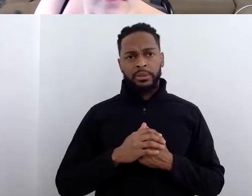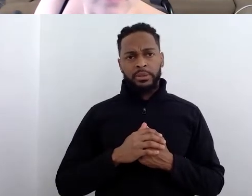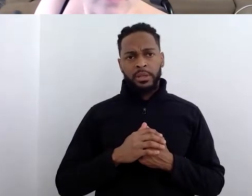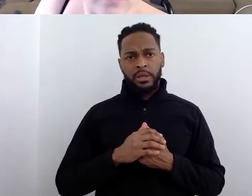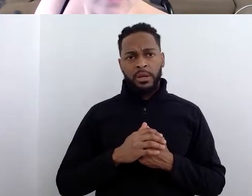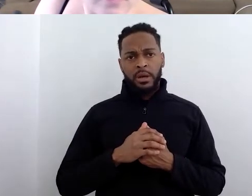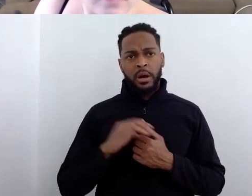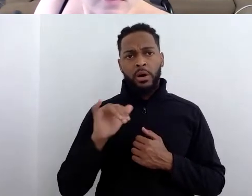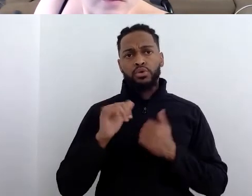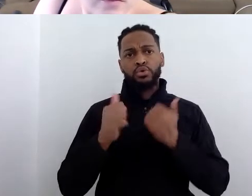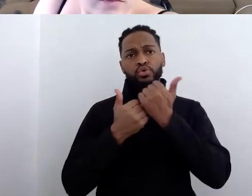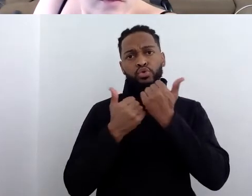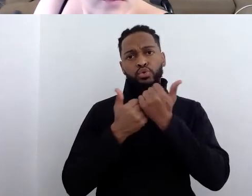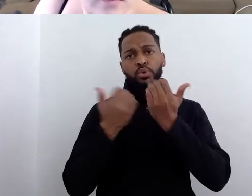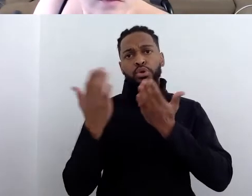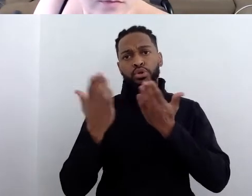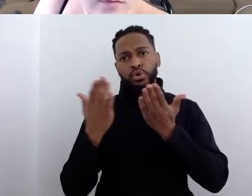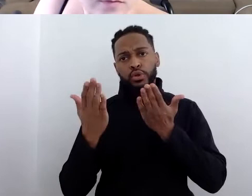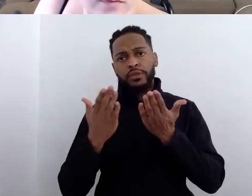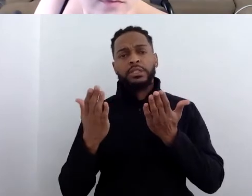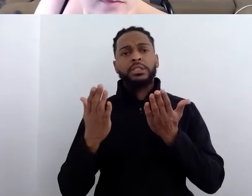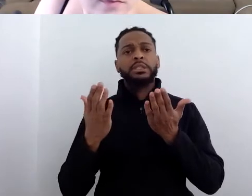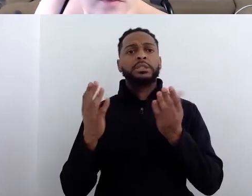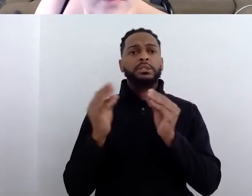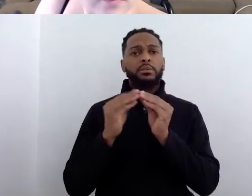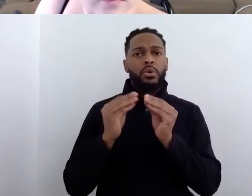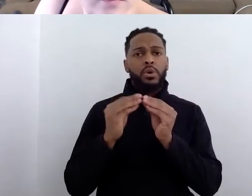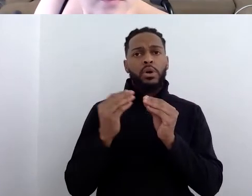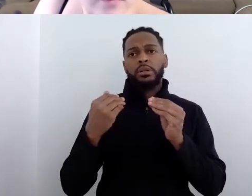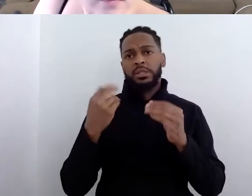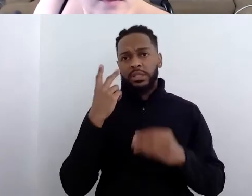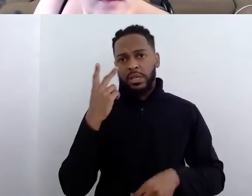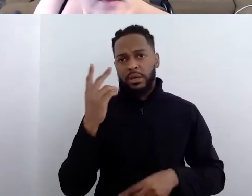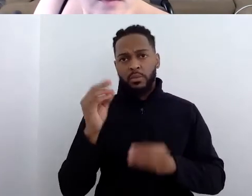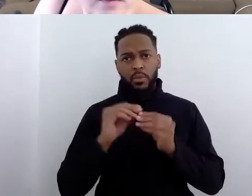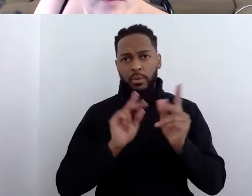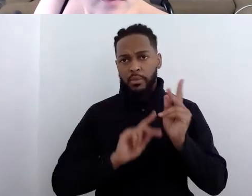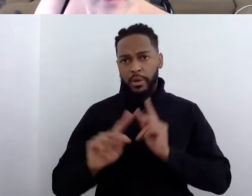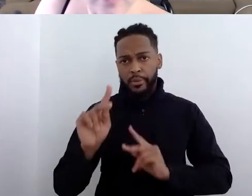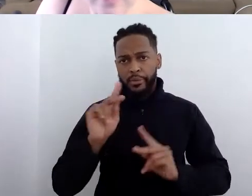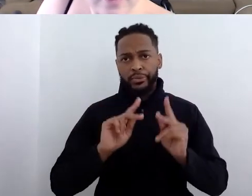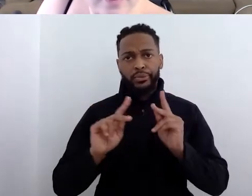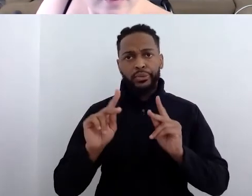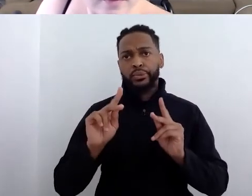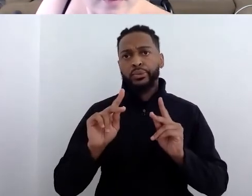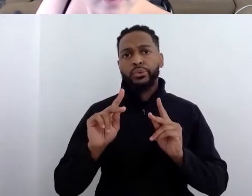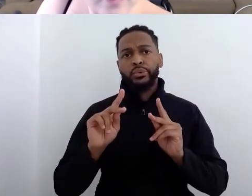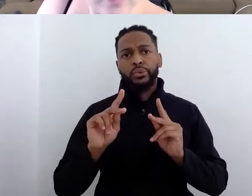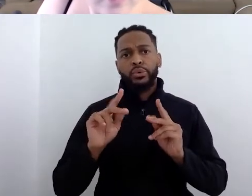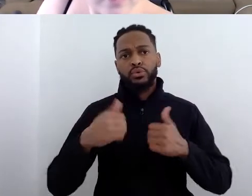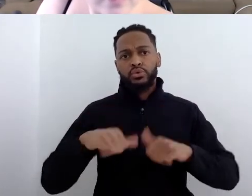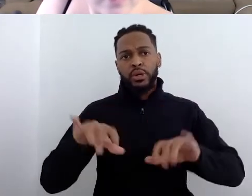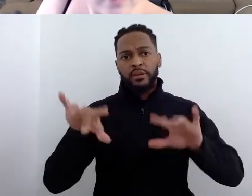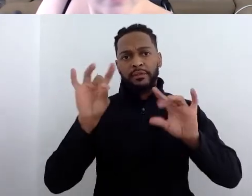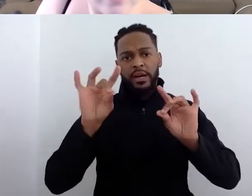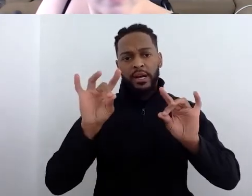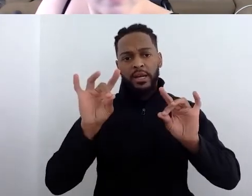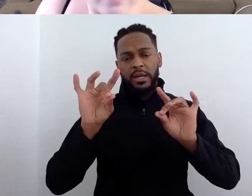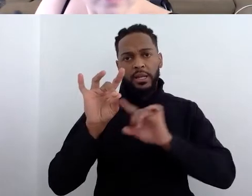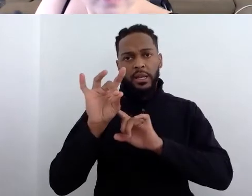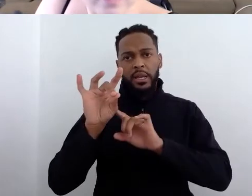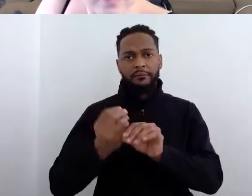have expanded or seen an explosion of people, who are looking for those virtual visits, virtual support groups.